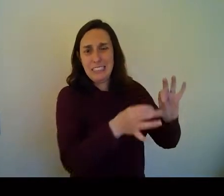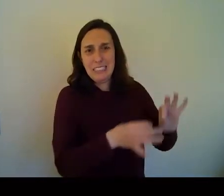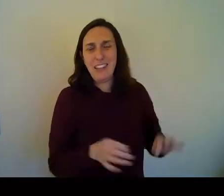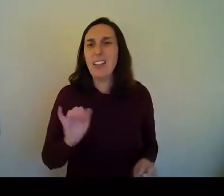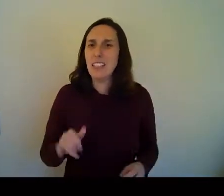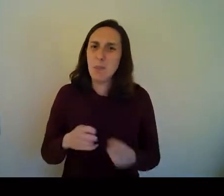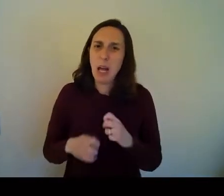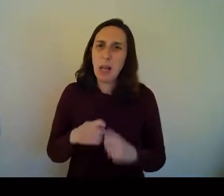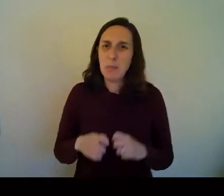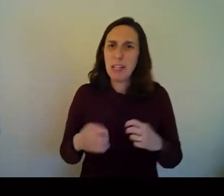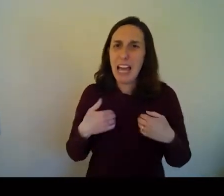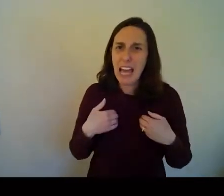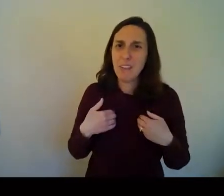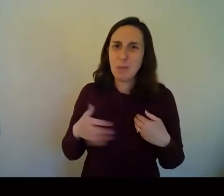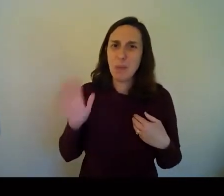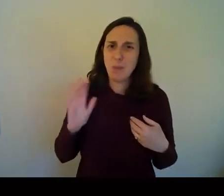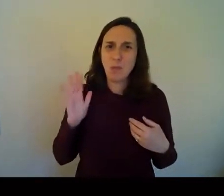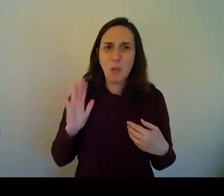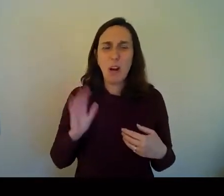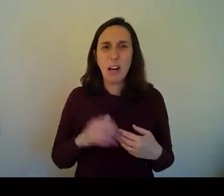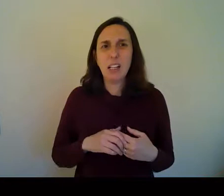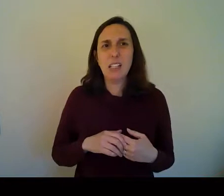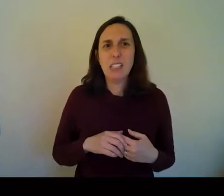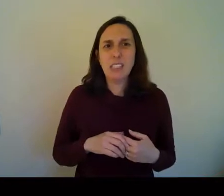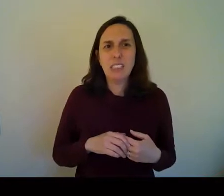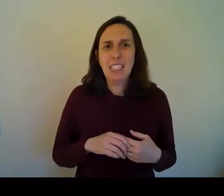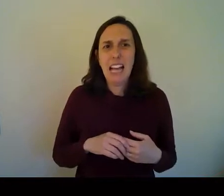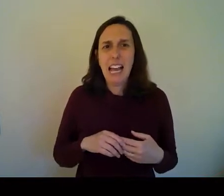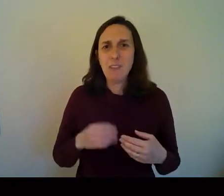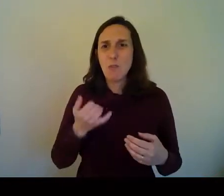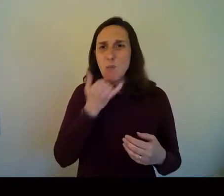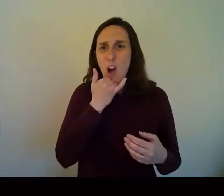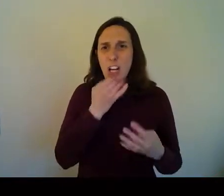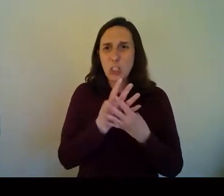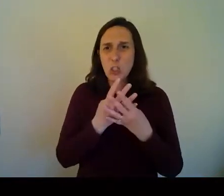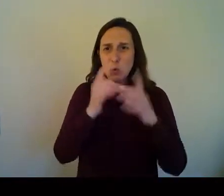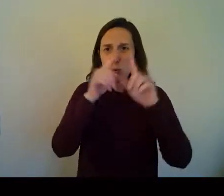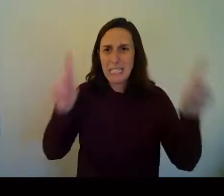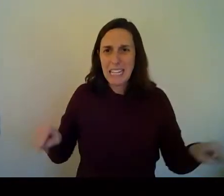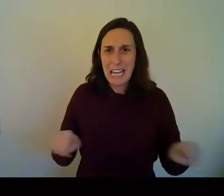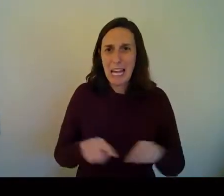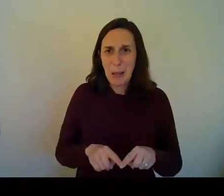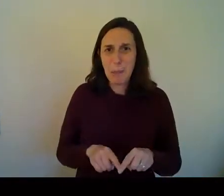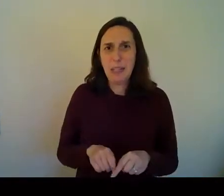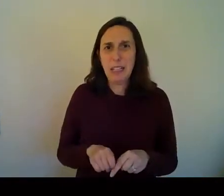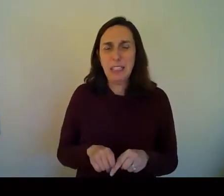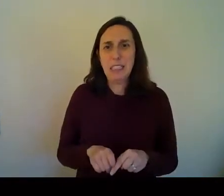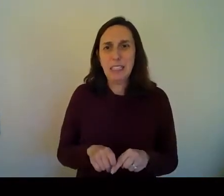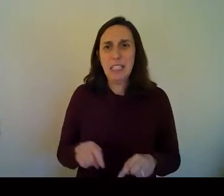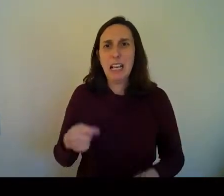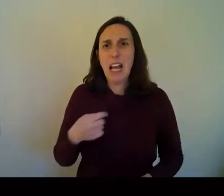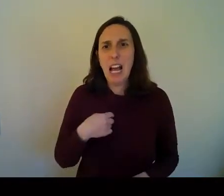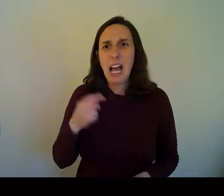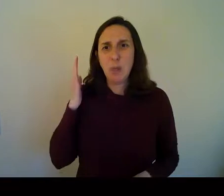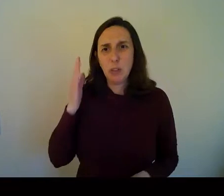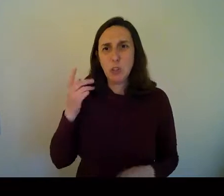problem I've been having with this. I click on the thing, and when I open the window, it bounces back a bit. I'll try to look